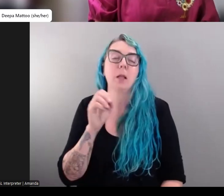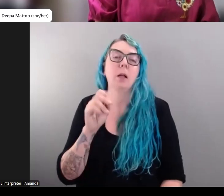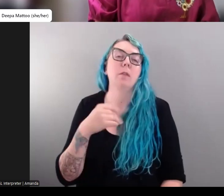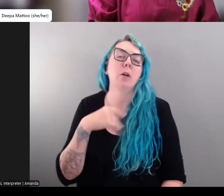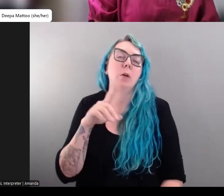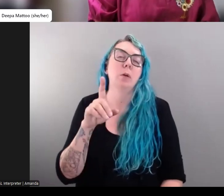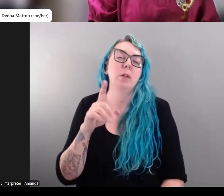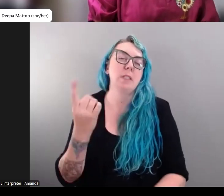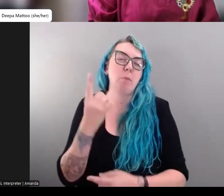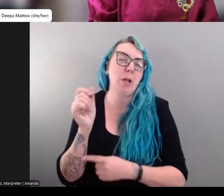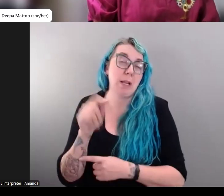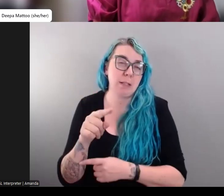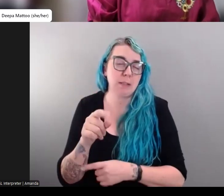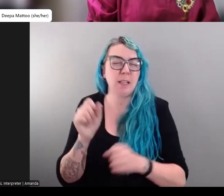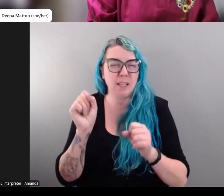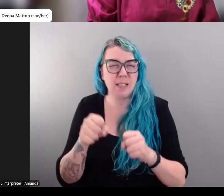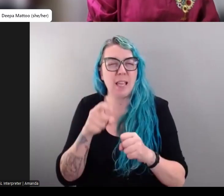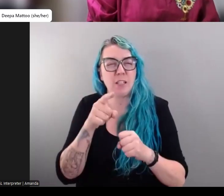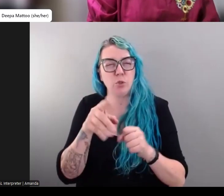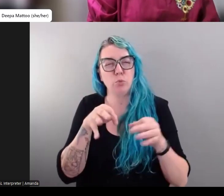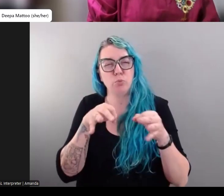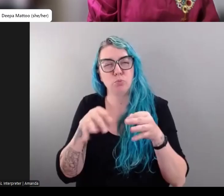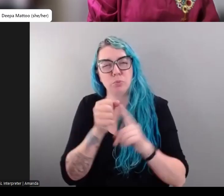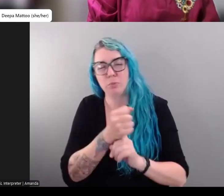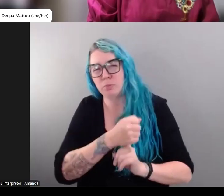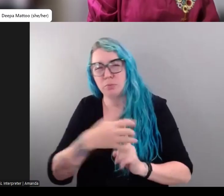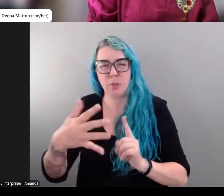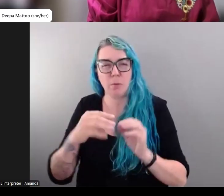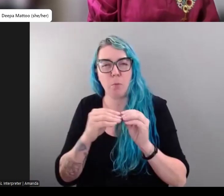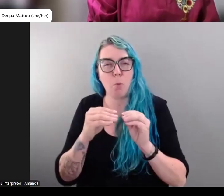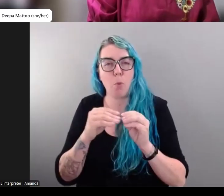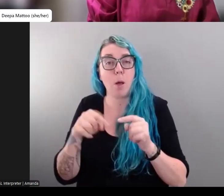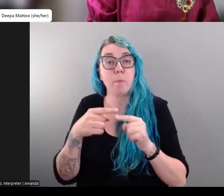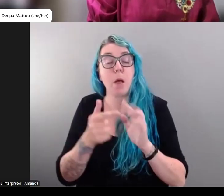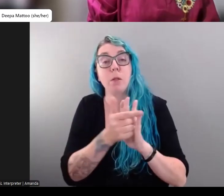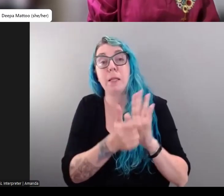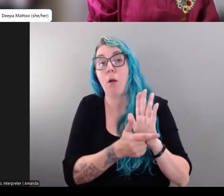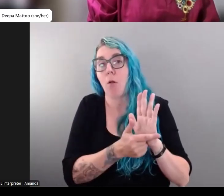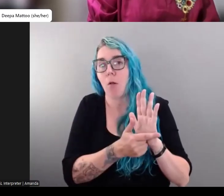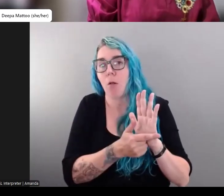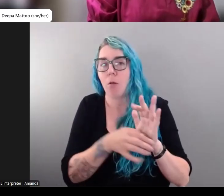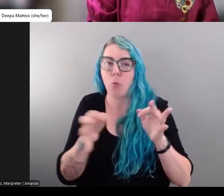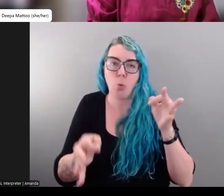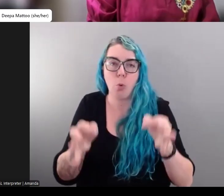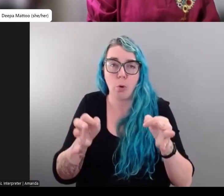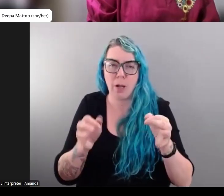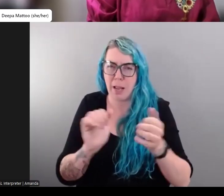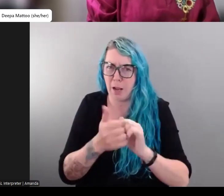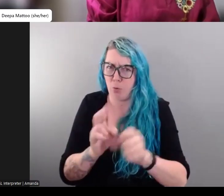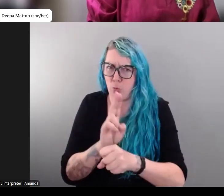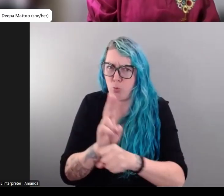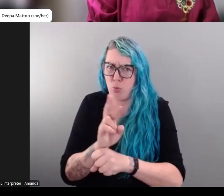more about how you think the RISA tool and reports could be used in legal proceedings? And is it possible, and I'm not sure